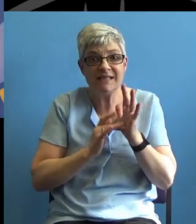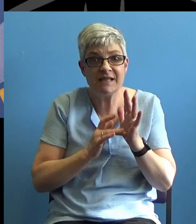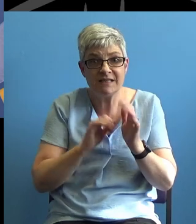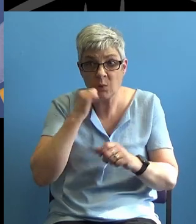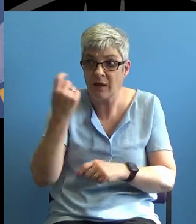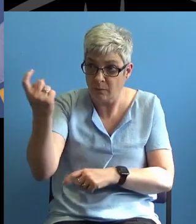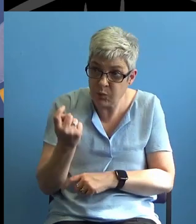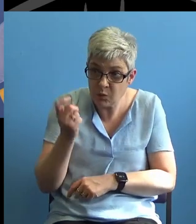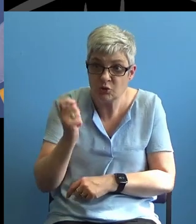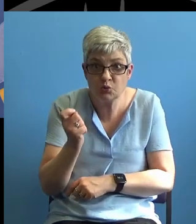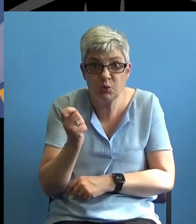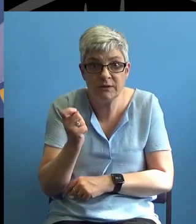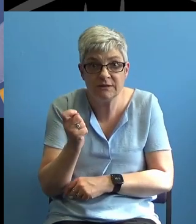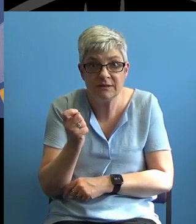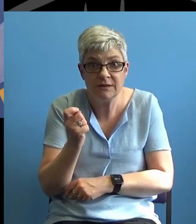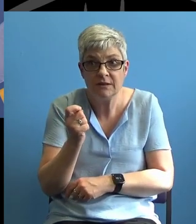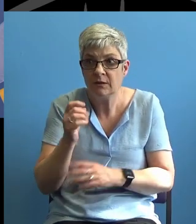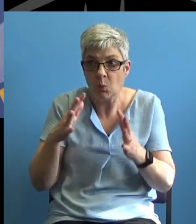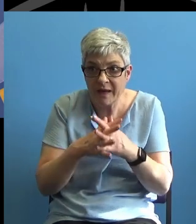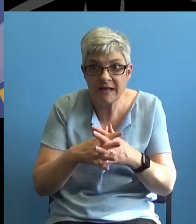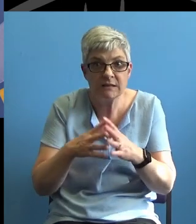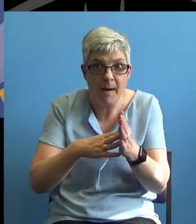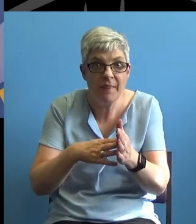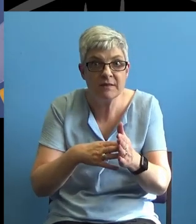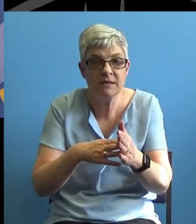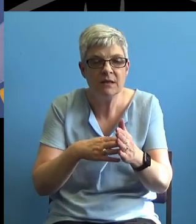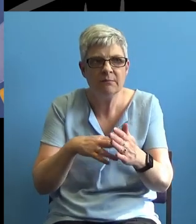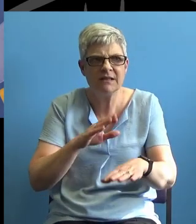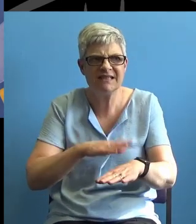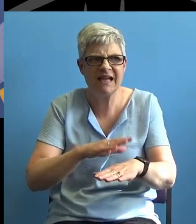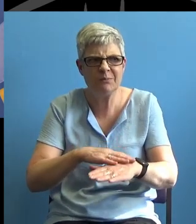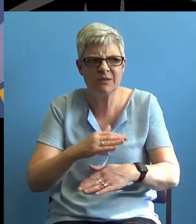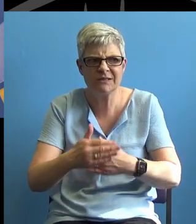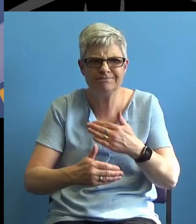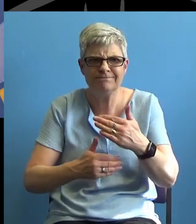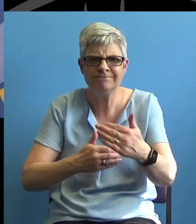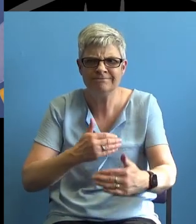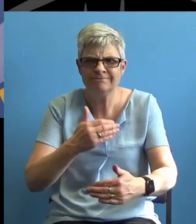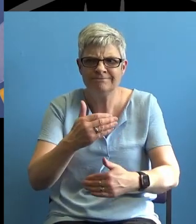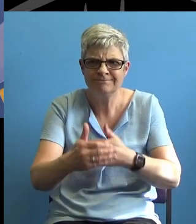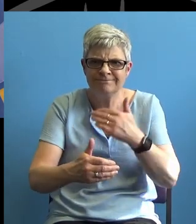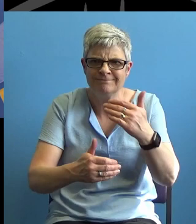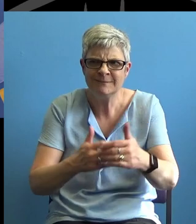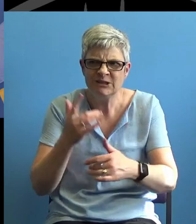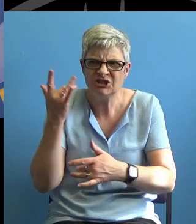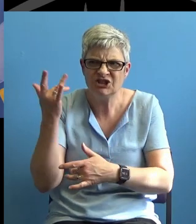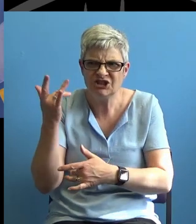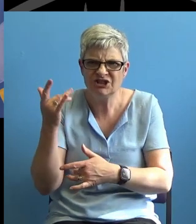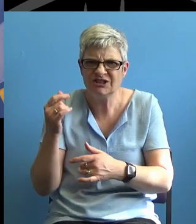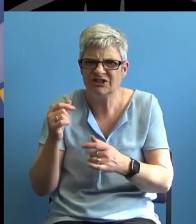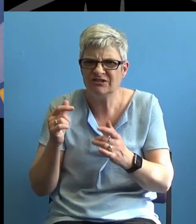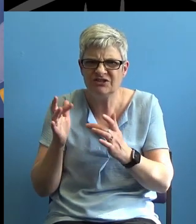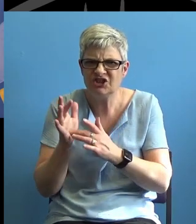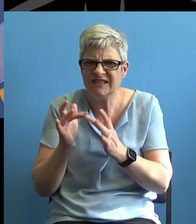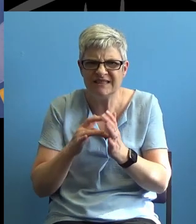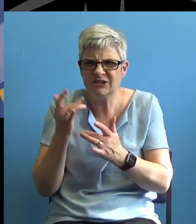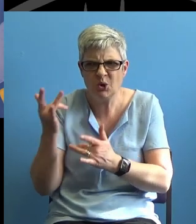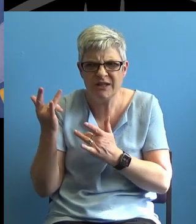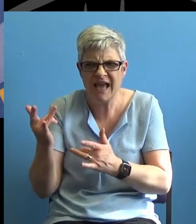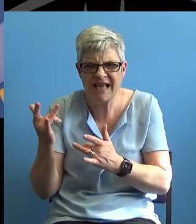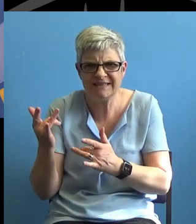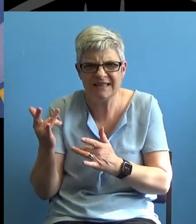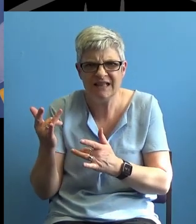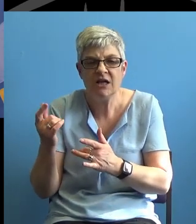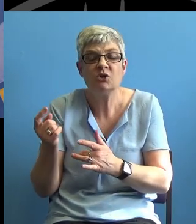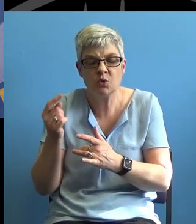of days or weeks or months. But time was going on and Jesus hadn't yet come back. And some of the